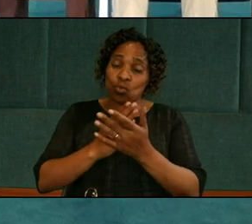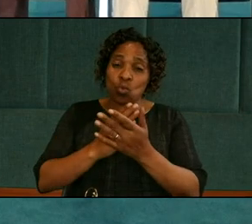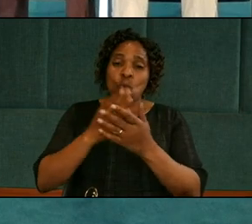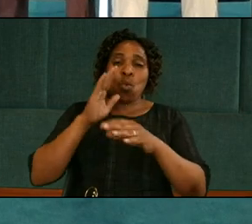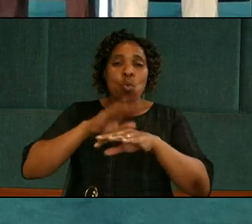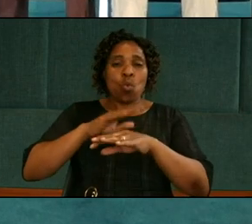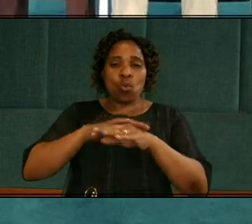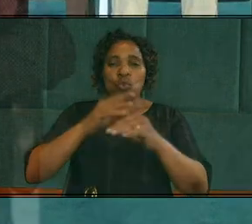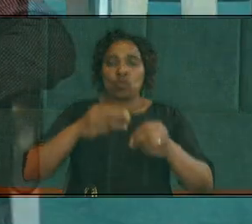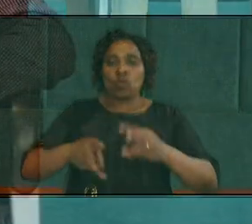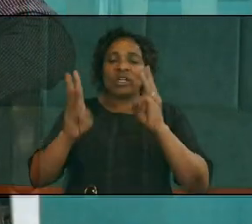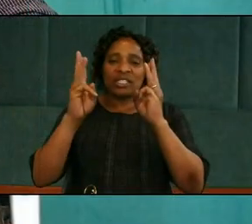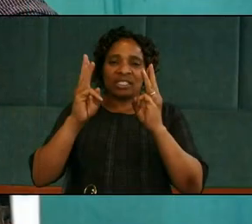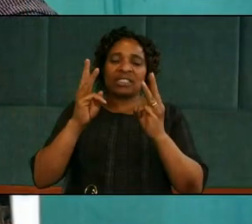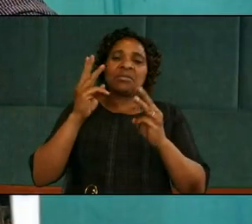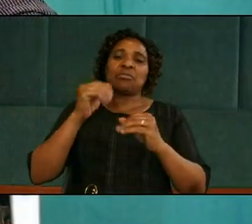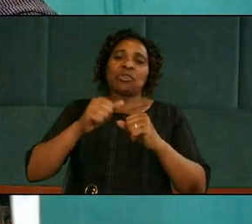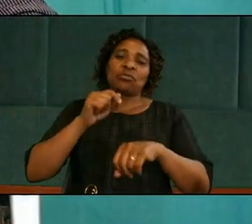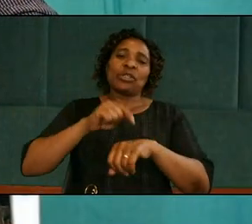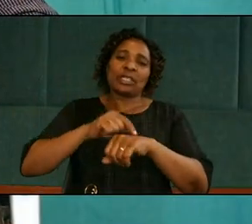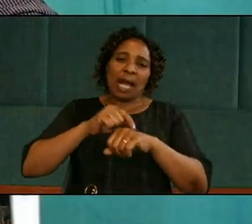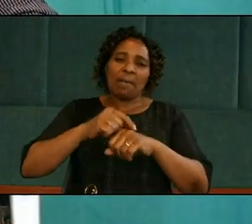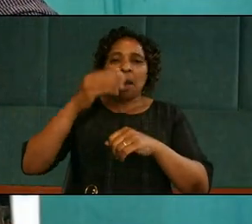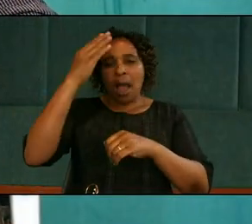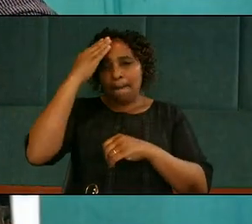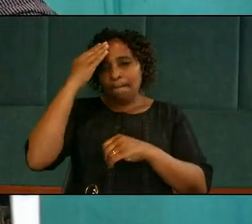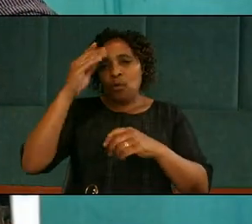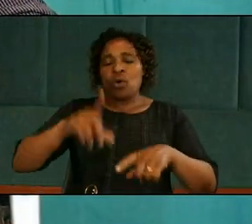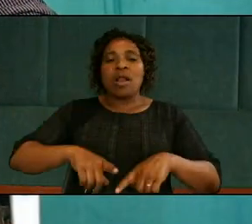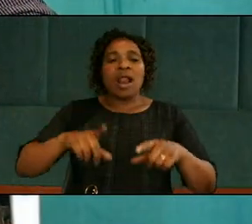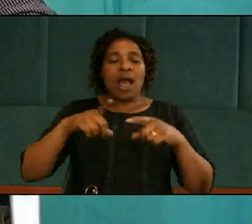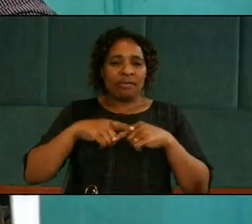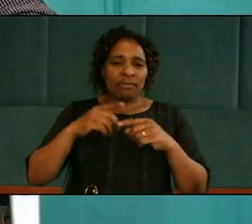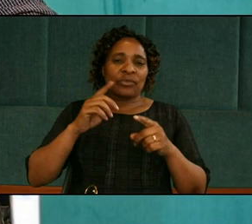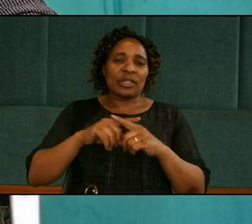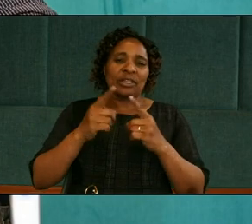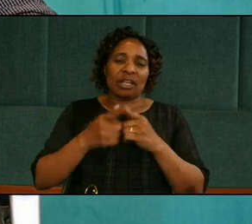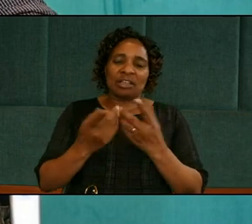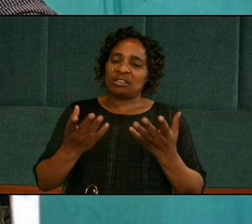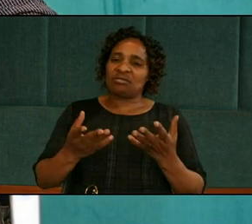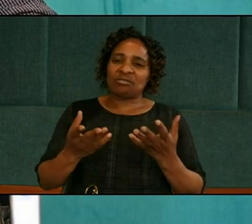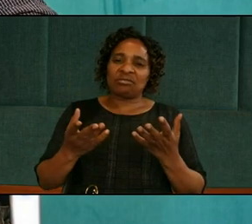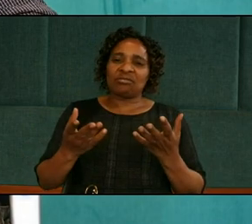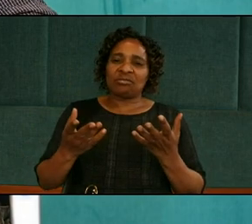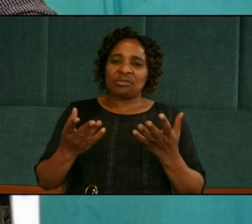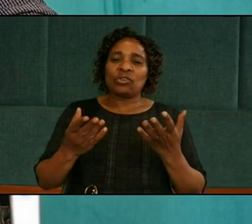they might have been humbled by life and they were humble.